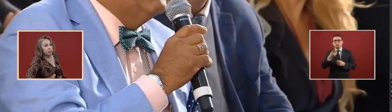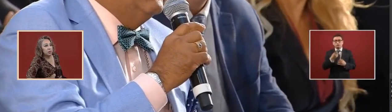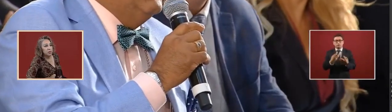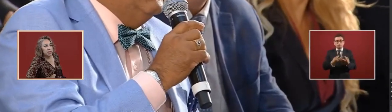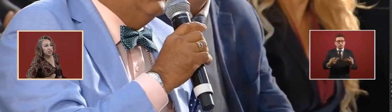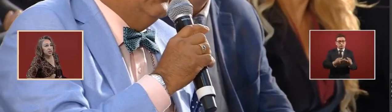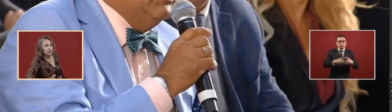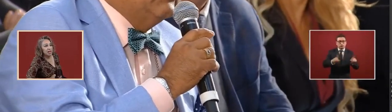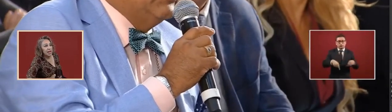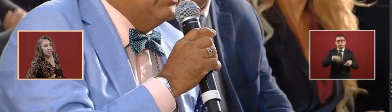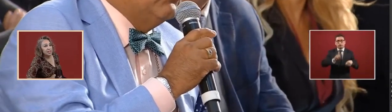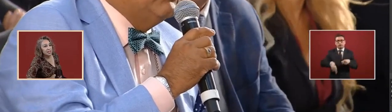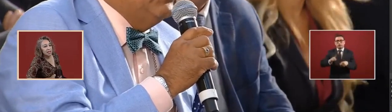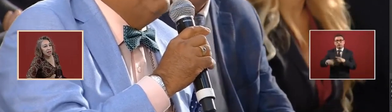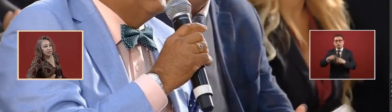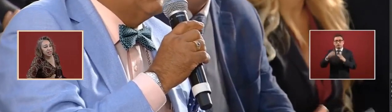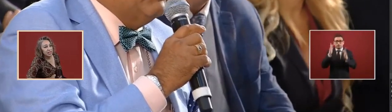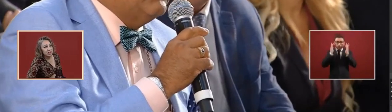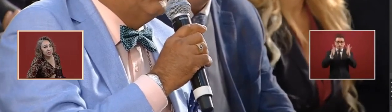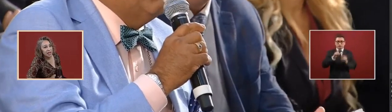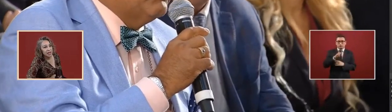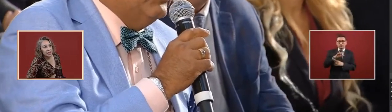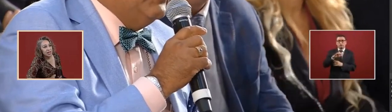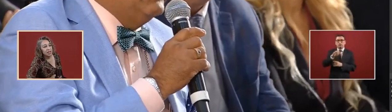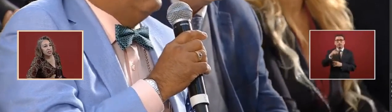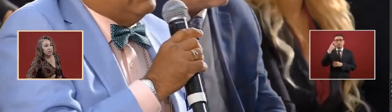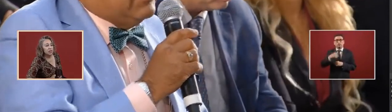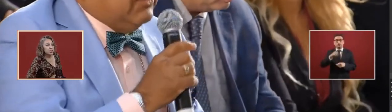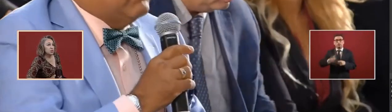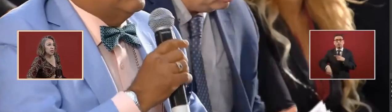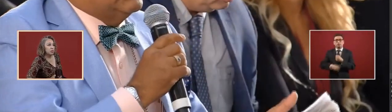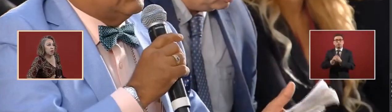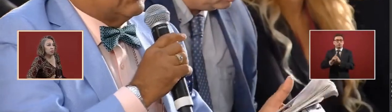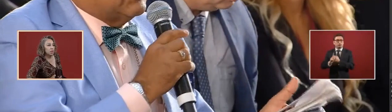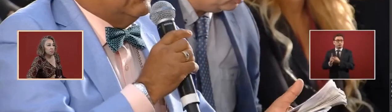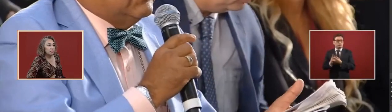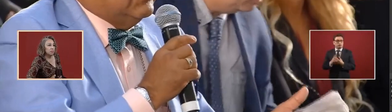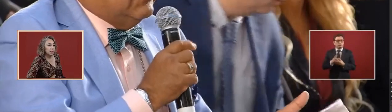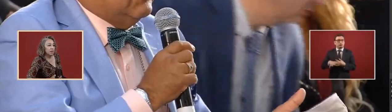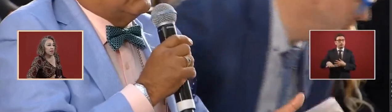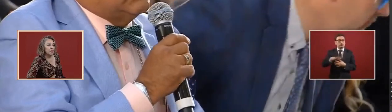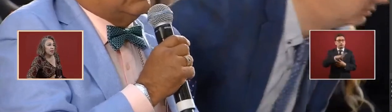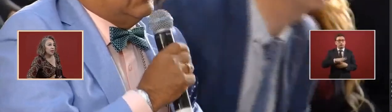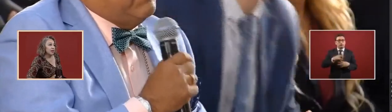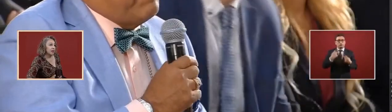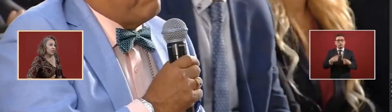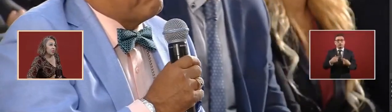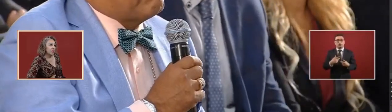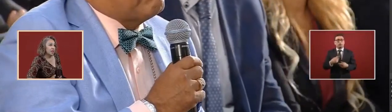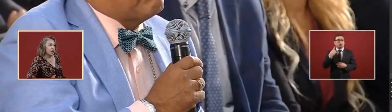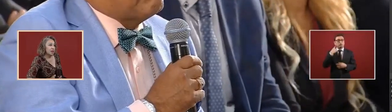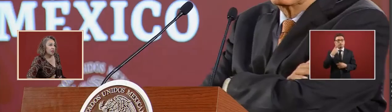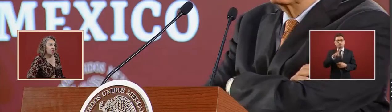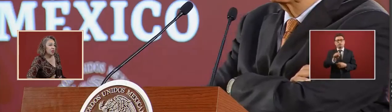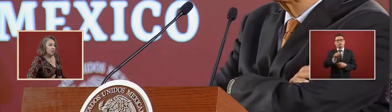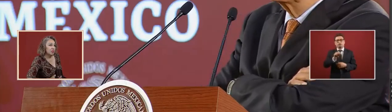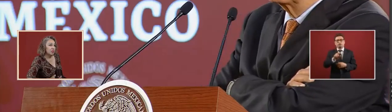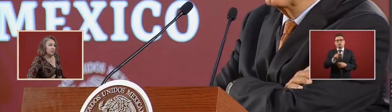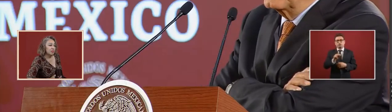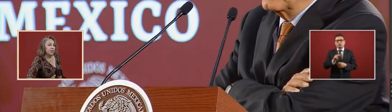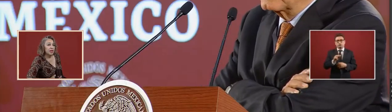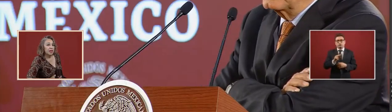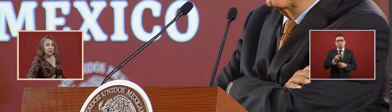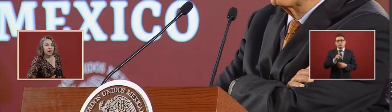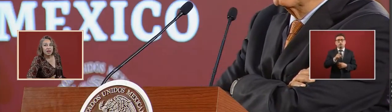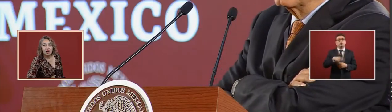los terrenos of the lands of Santa Lucía to finish los, with the problem de los, no, with no. The no. Ustedes